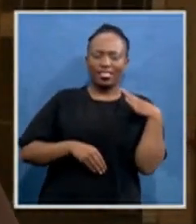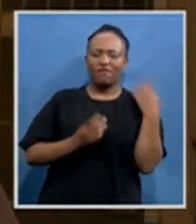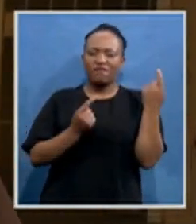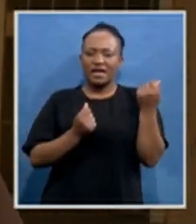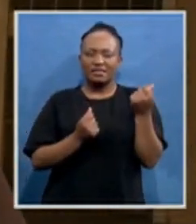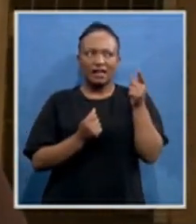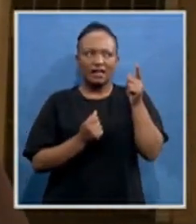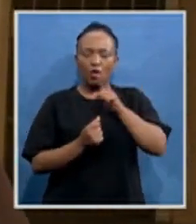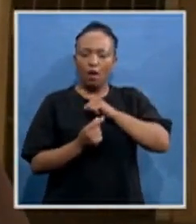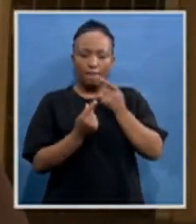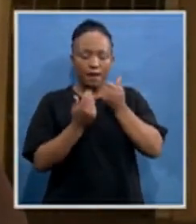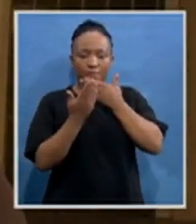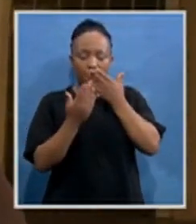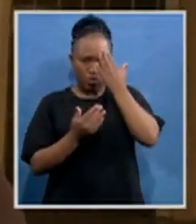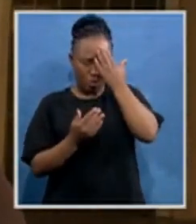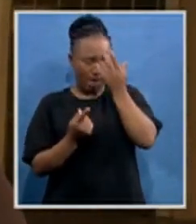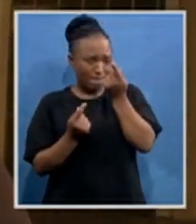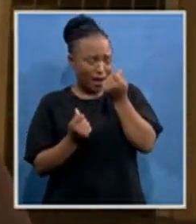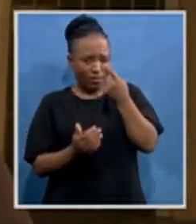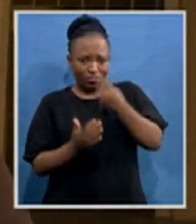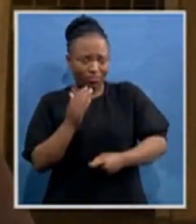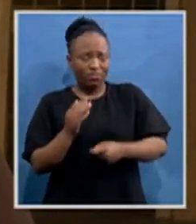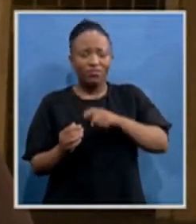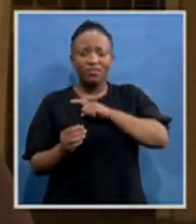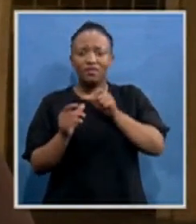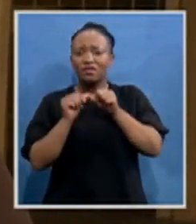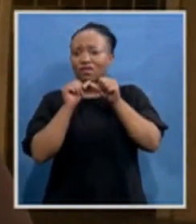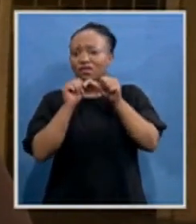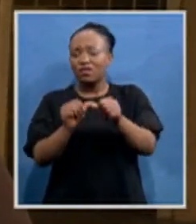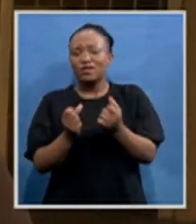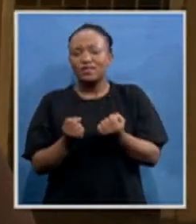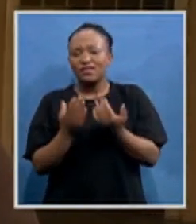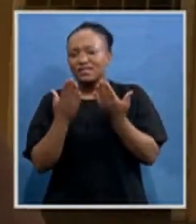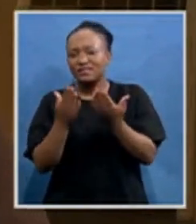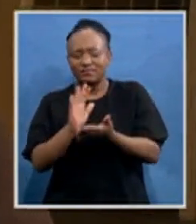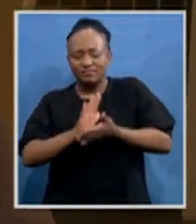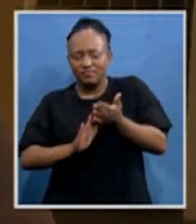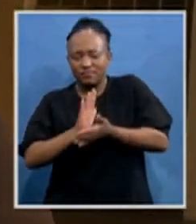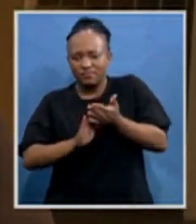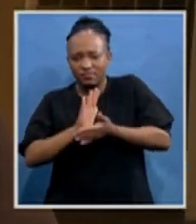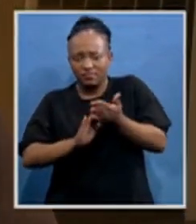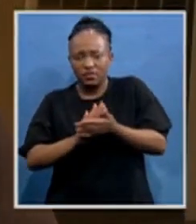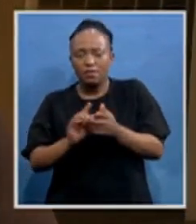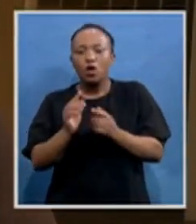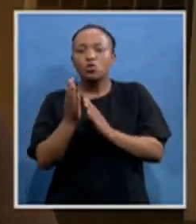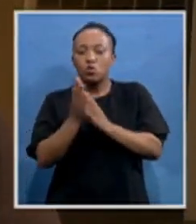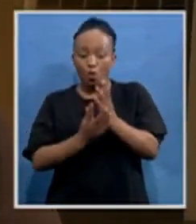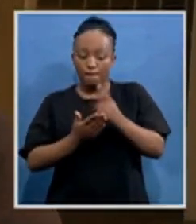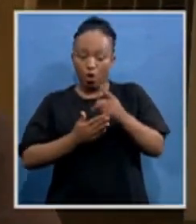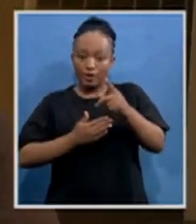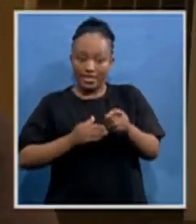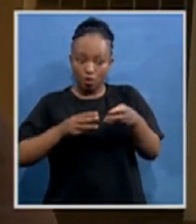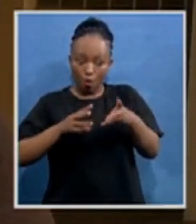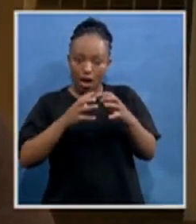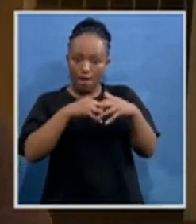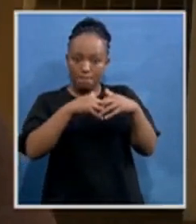to keep correctional services facilities running, and through this model they want to ensure that each of these correctional facilities can